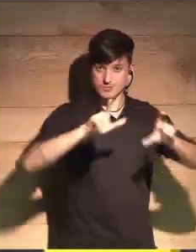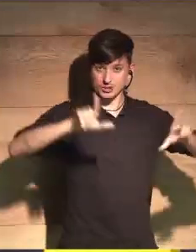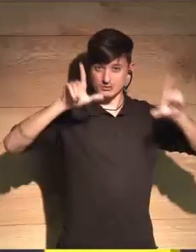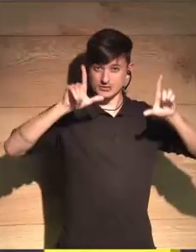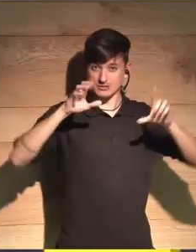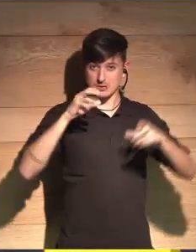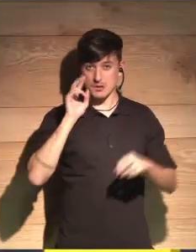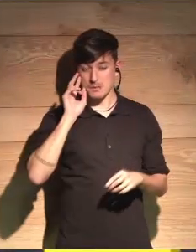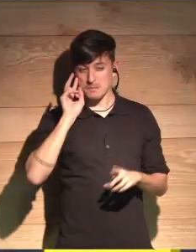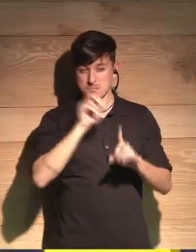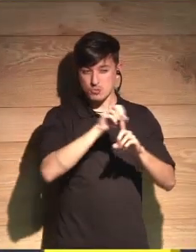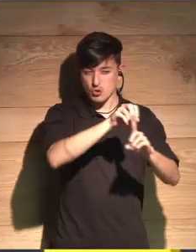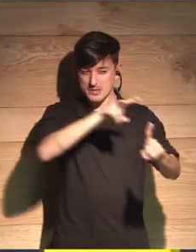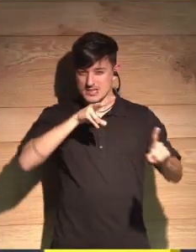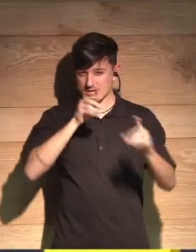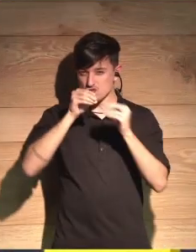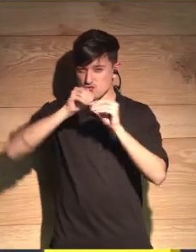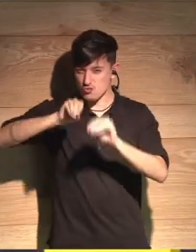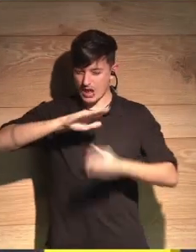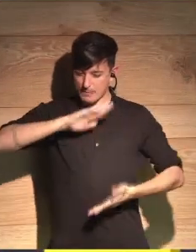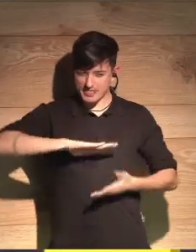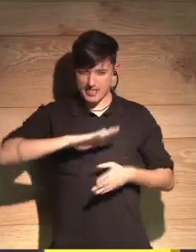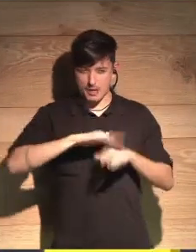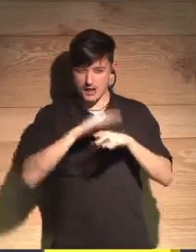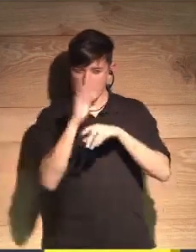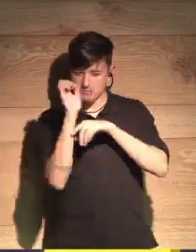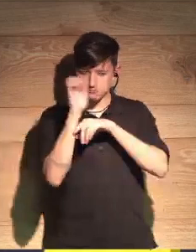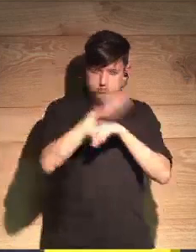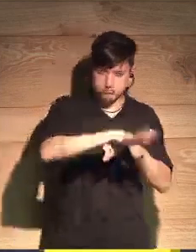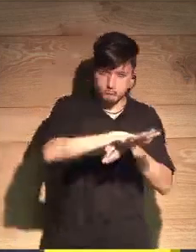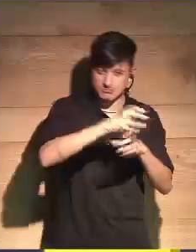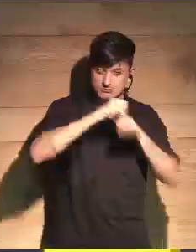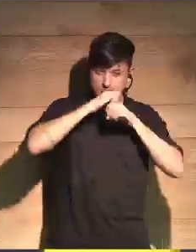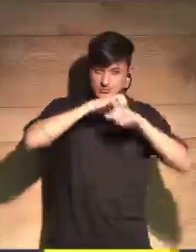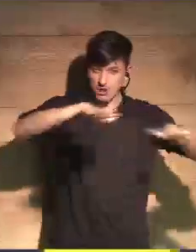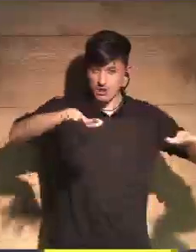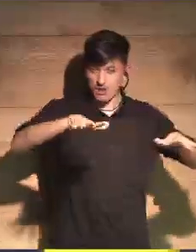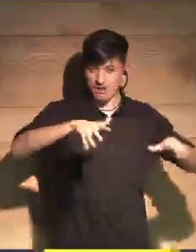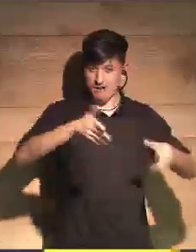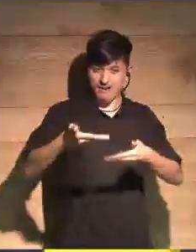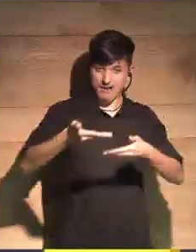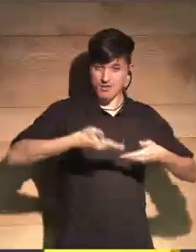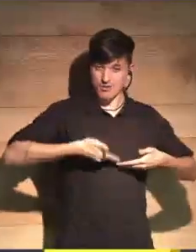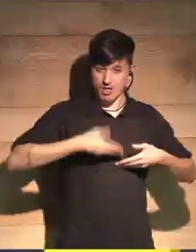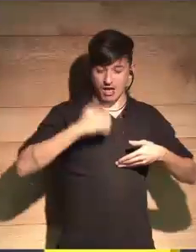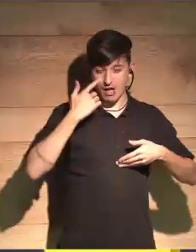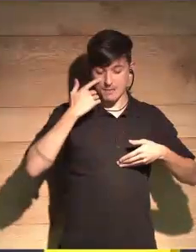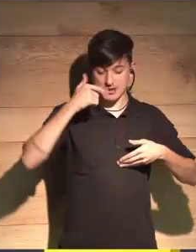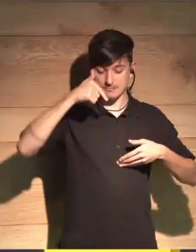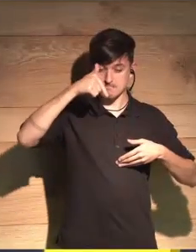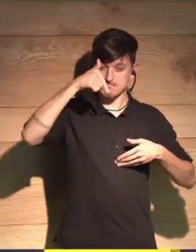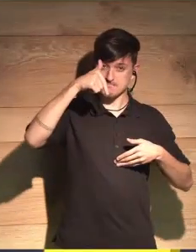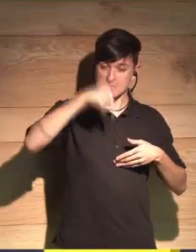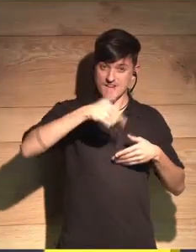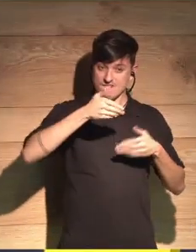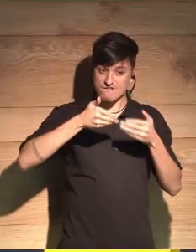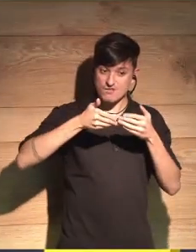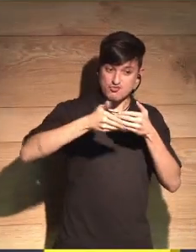Their vision, their capacity, their ability to have insight is going to help